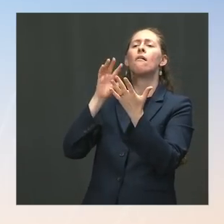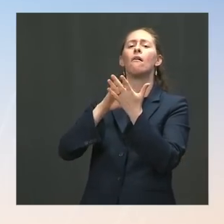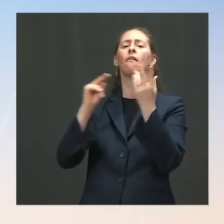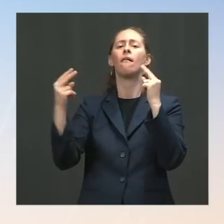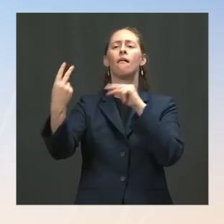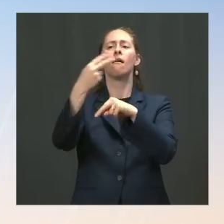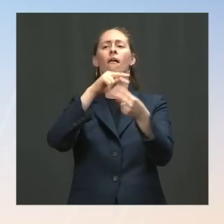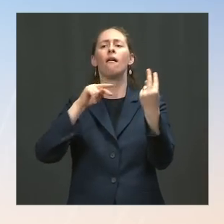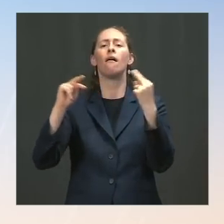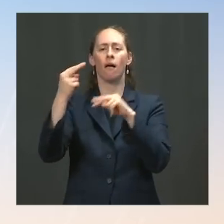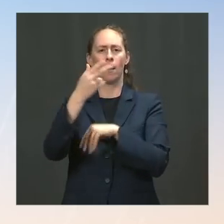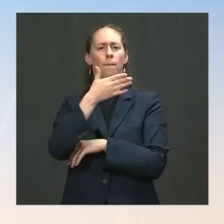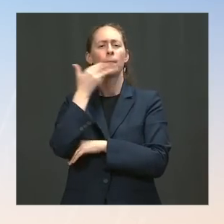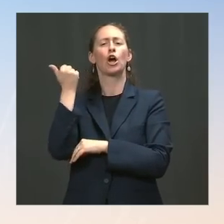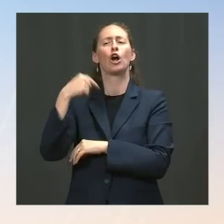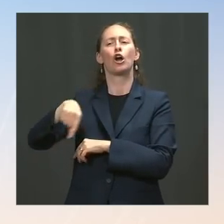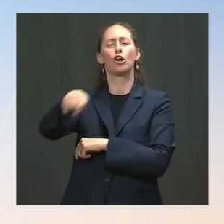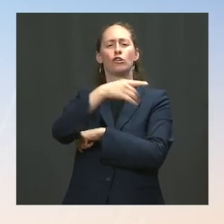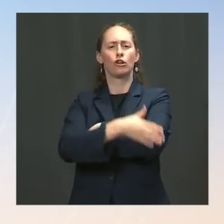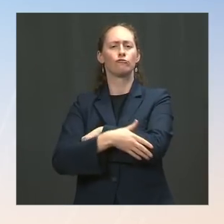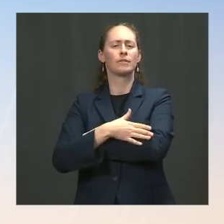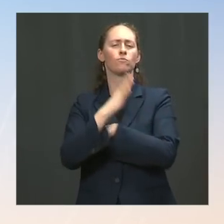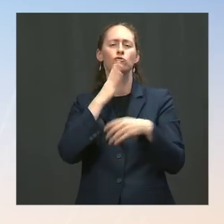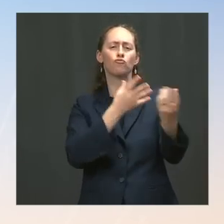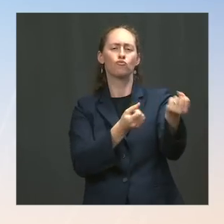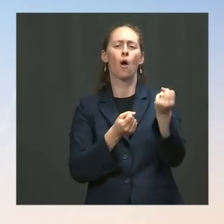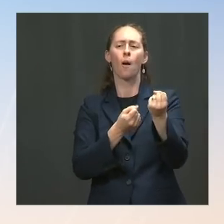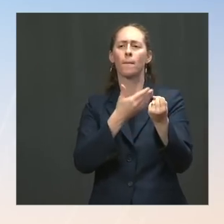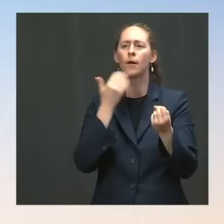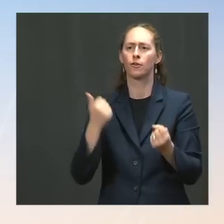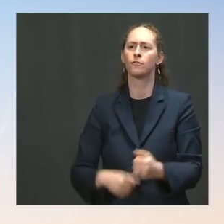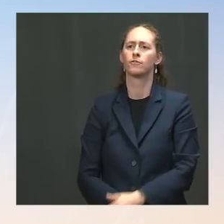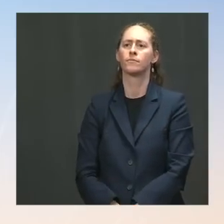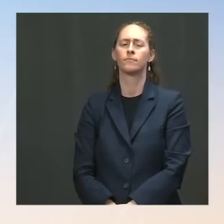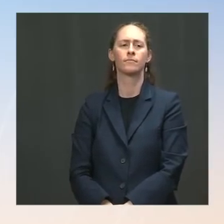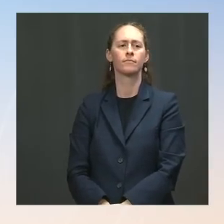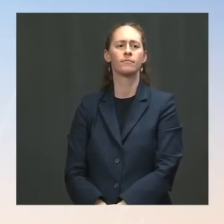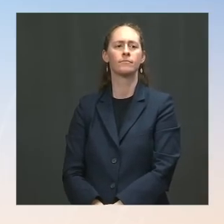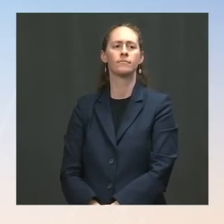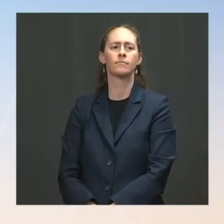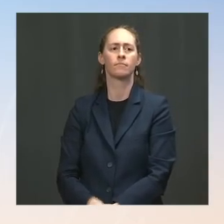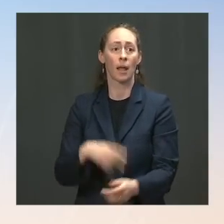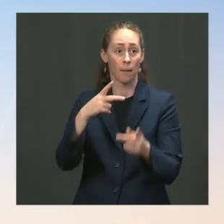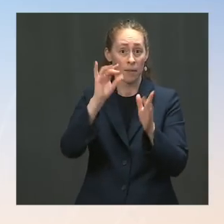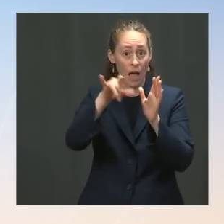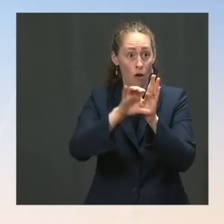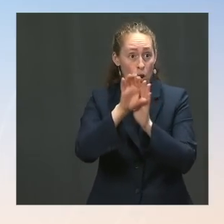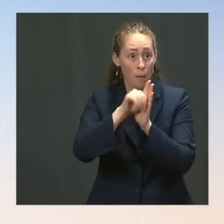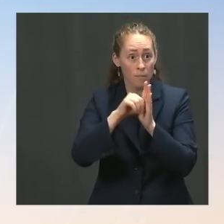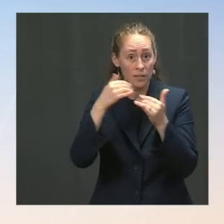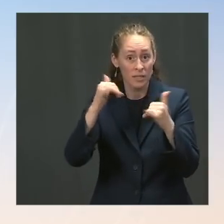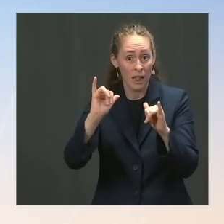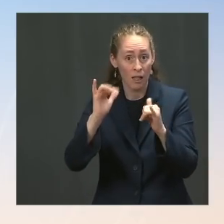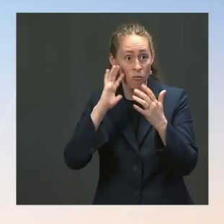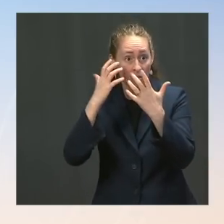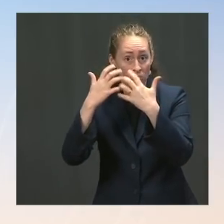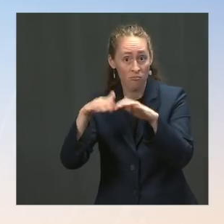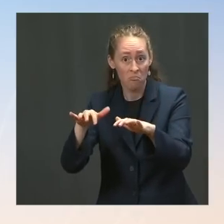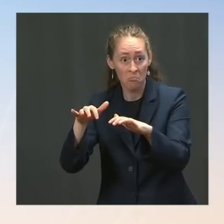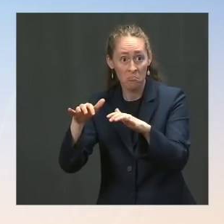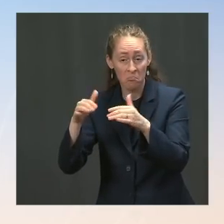proposal? Which would, you're talking about the priorities? Yes. Yeah, the priorities are still what they are. I